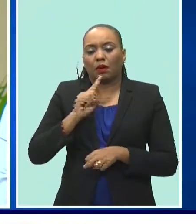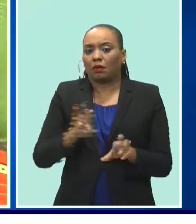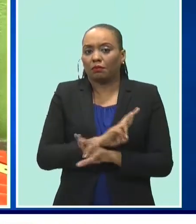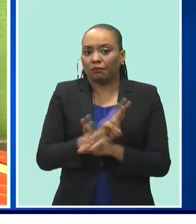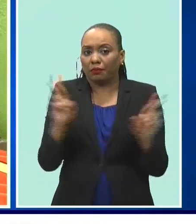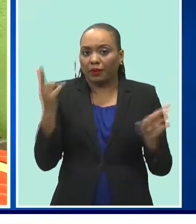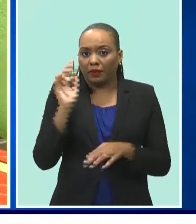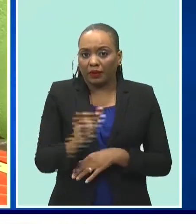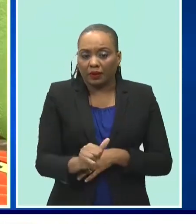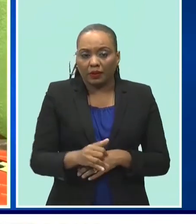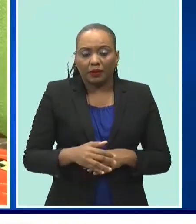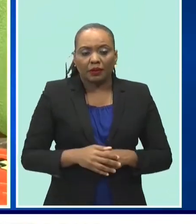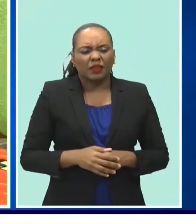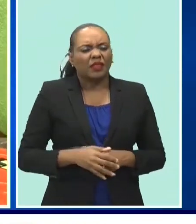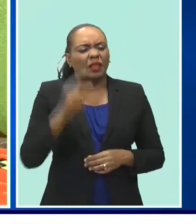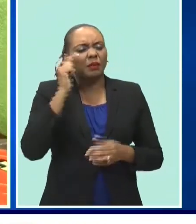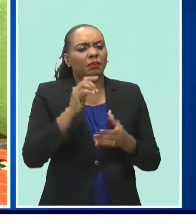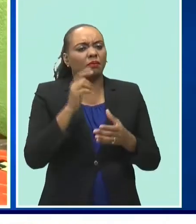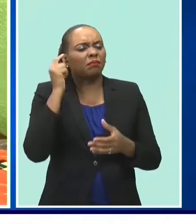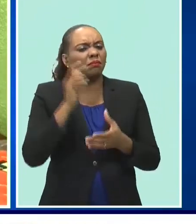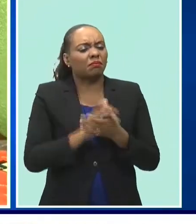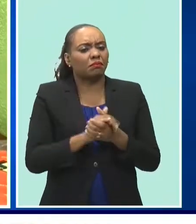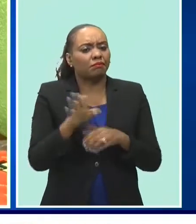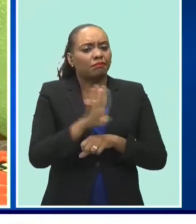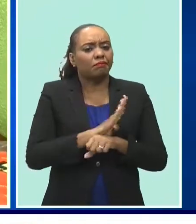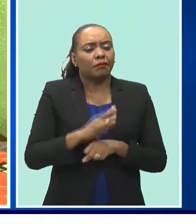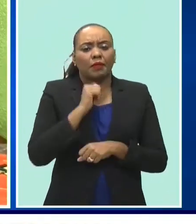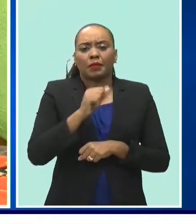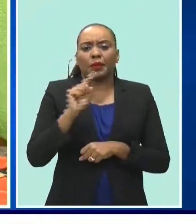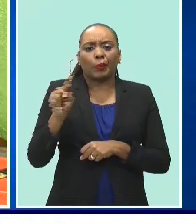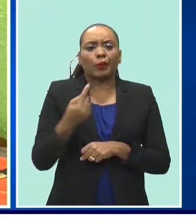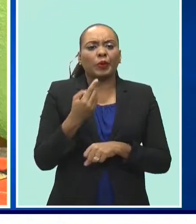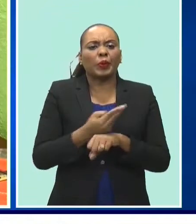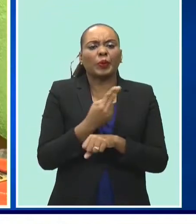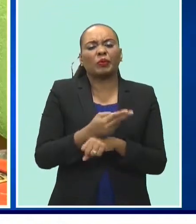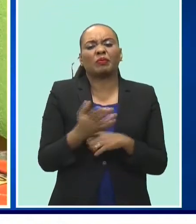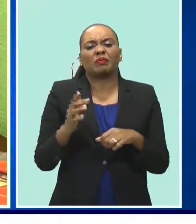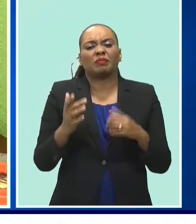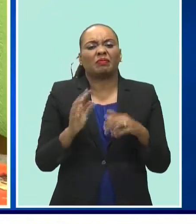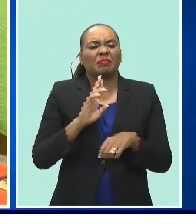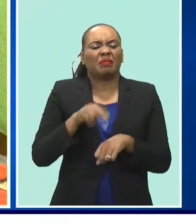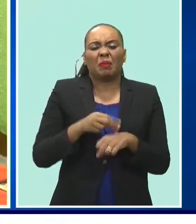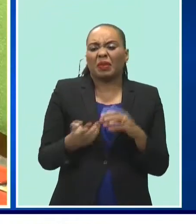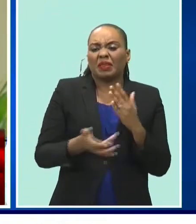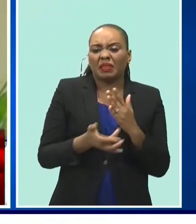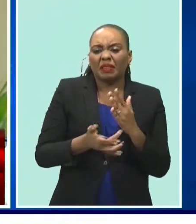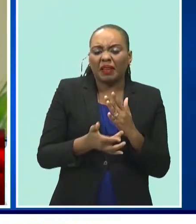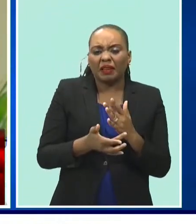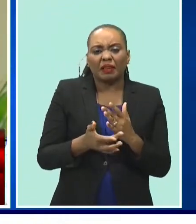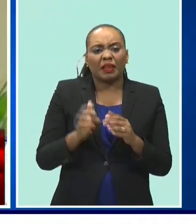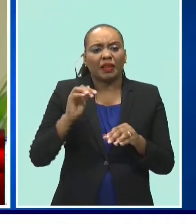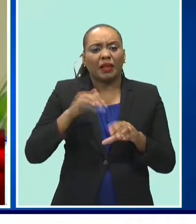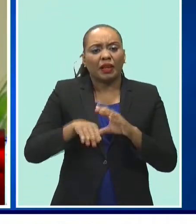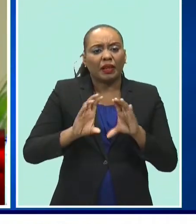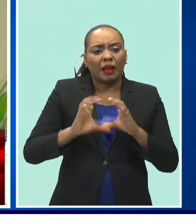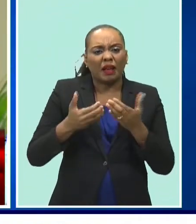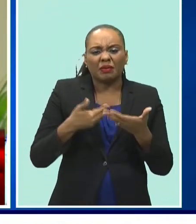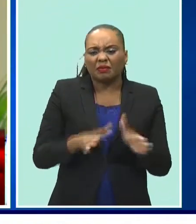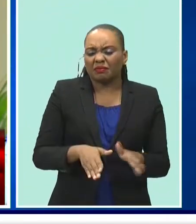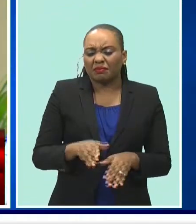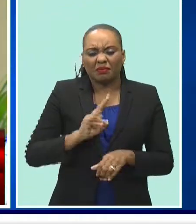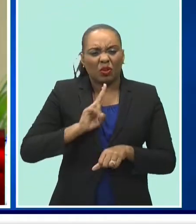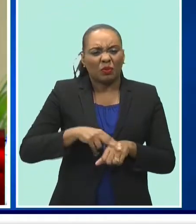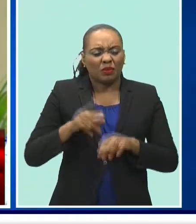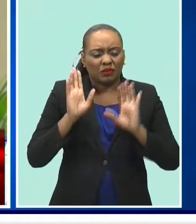for that. He believes Barbados needs to go beyond the basic use of tech devices in classrooms. We now have to move